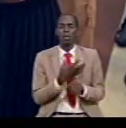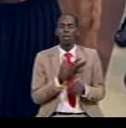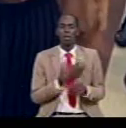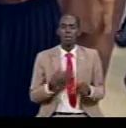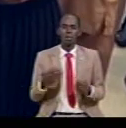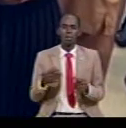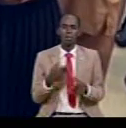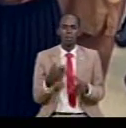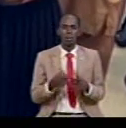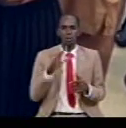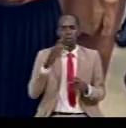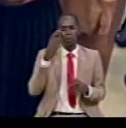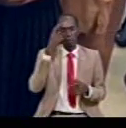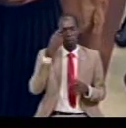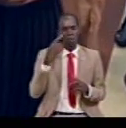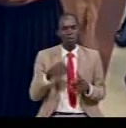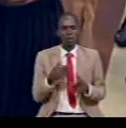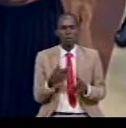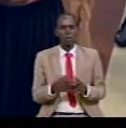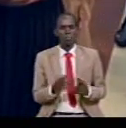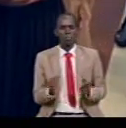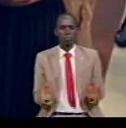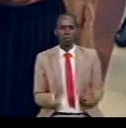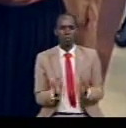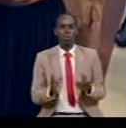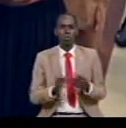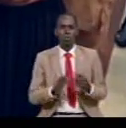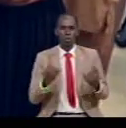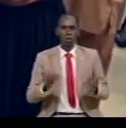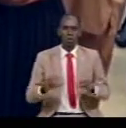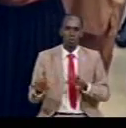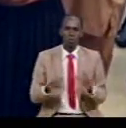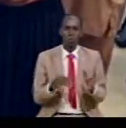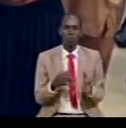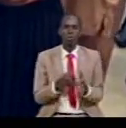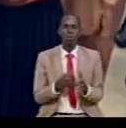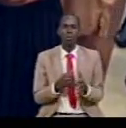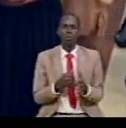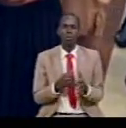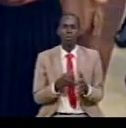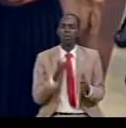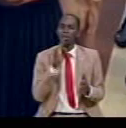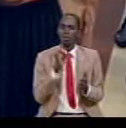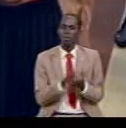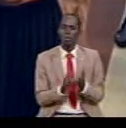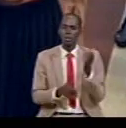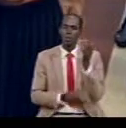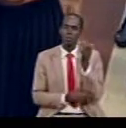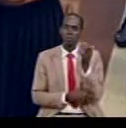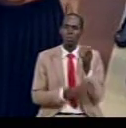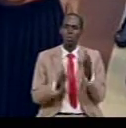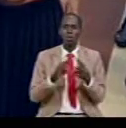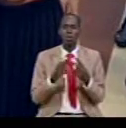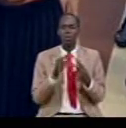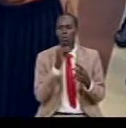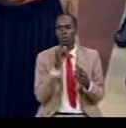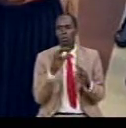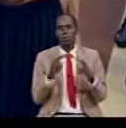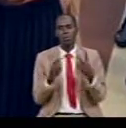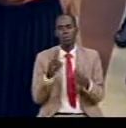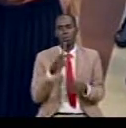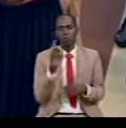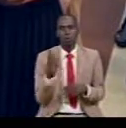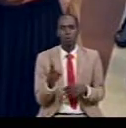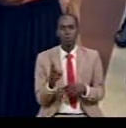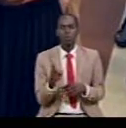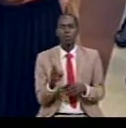it, is that temptation or not? And my second question is that as you were preaching to